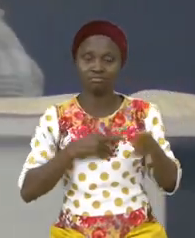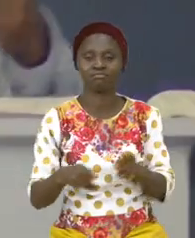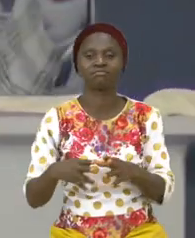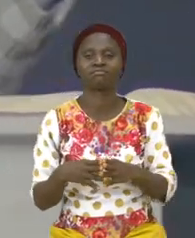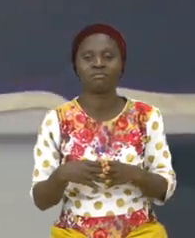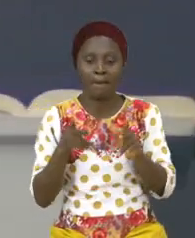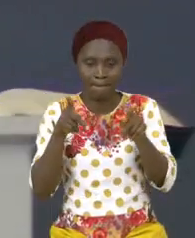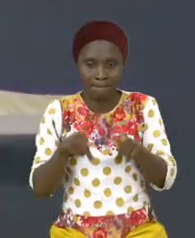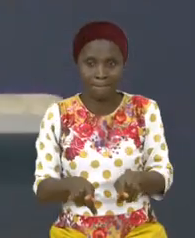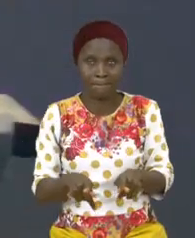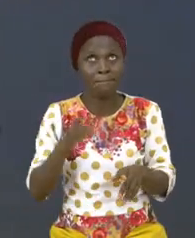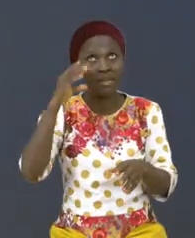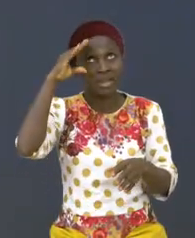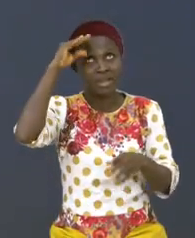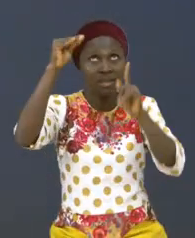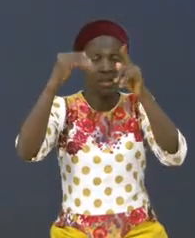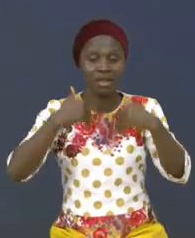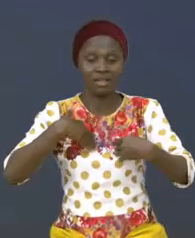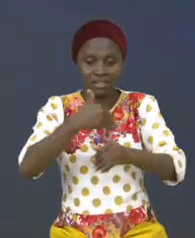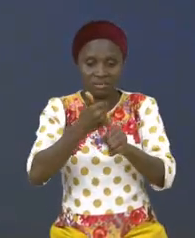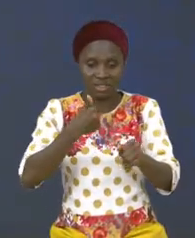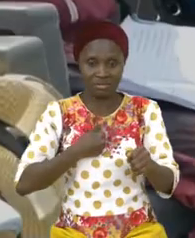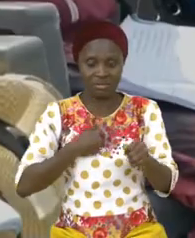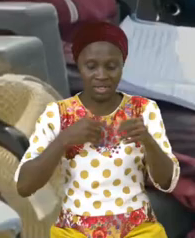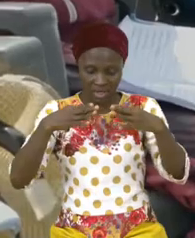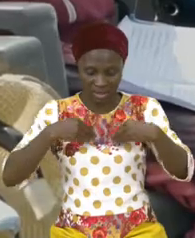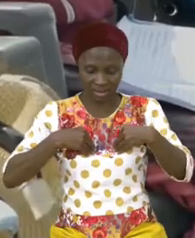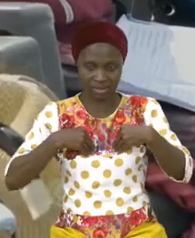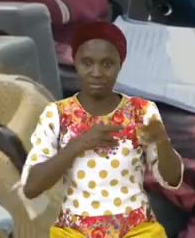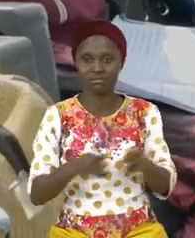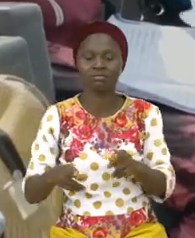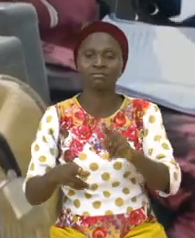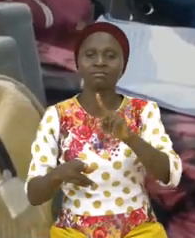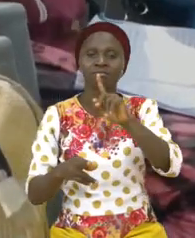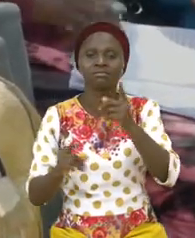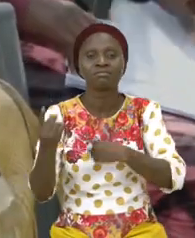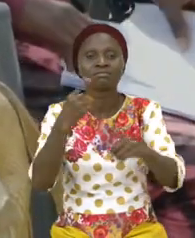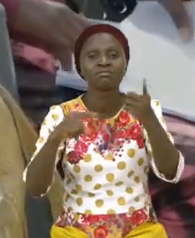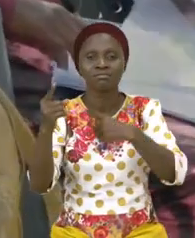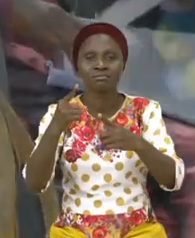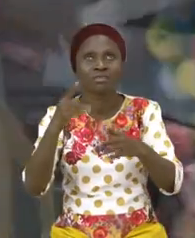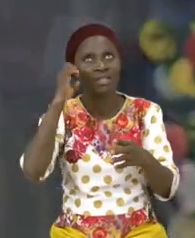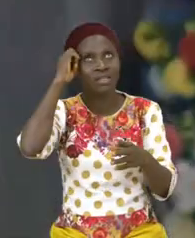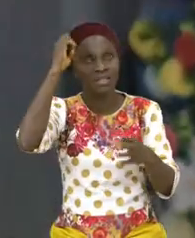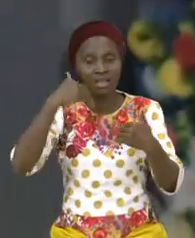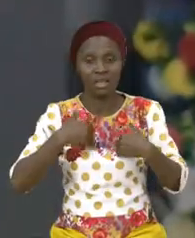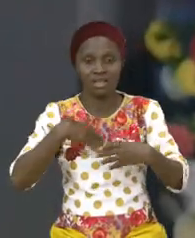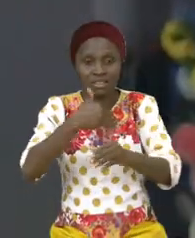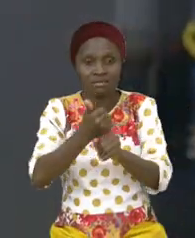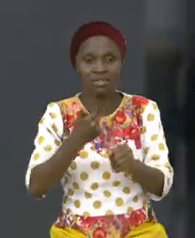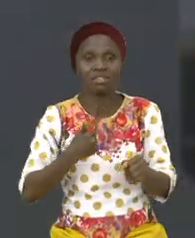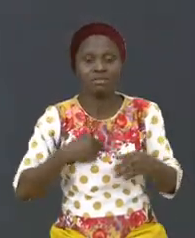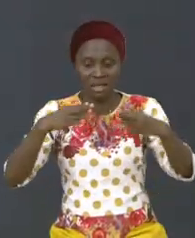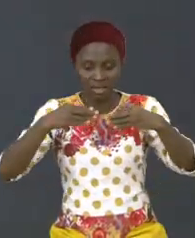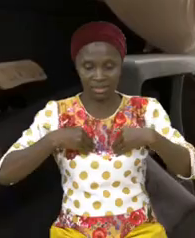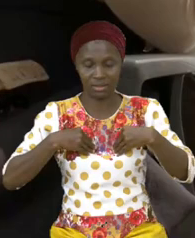Personal, he has made me accepted. Personal, he has made me